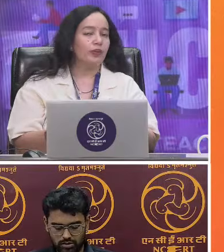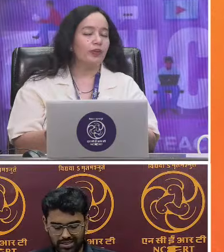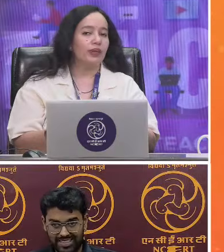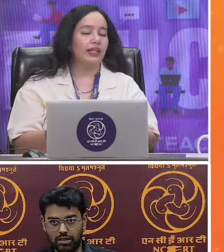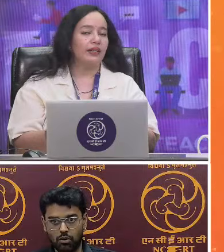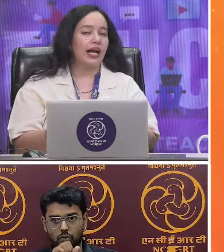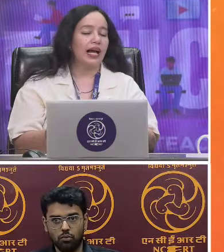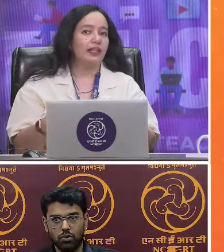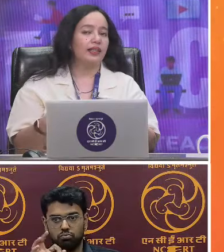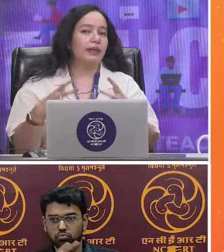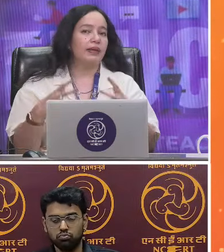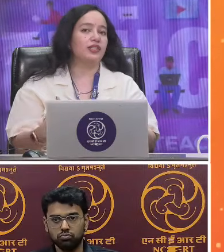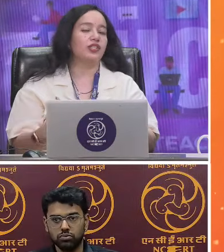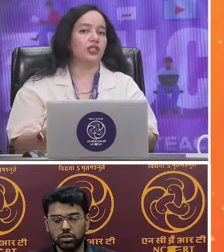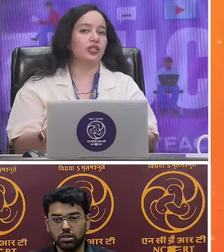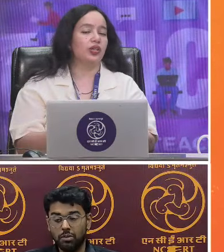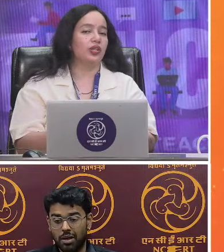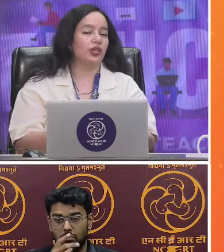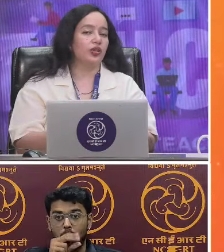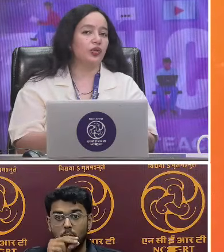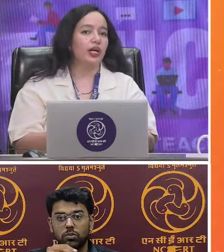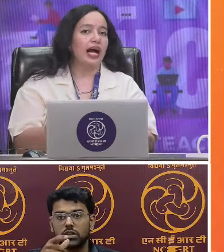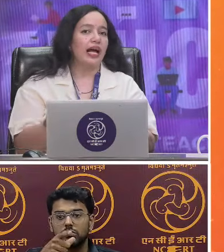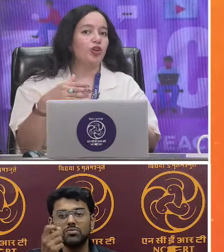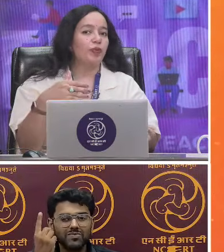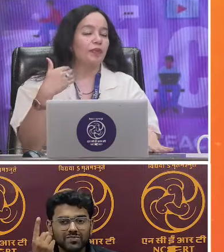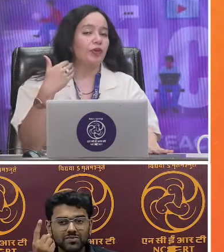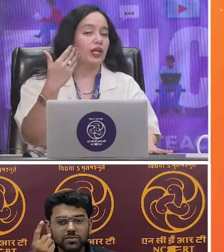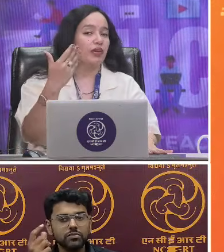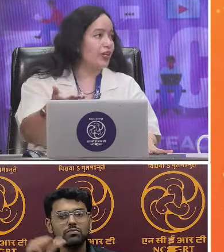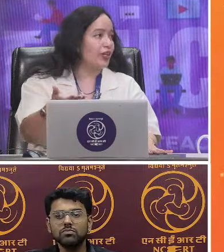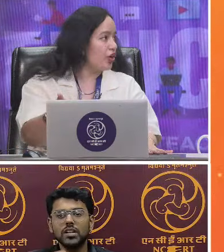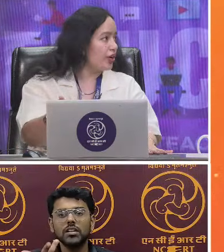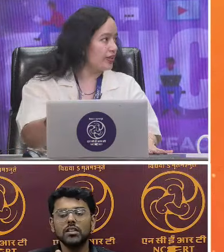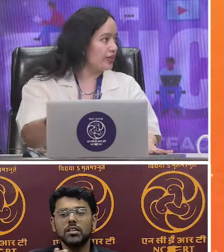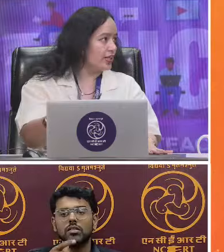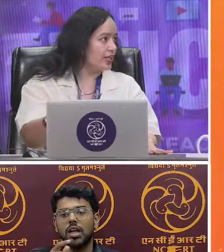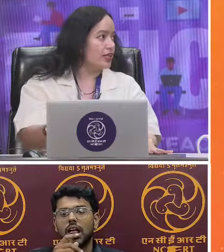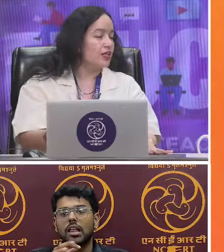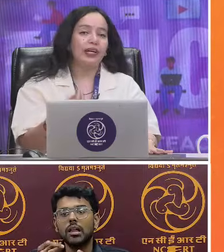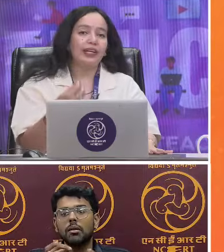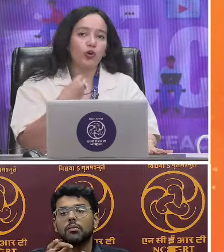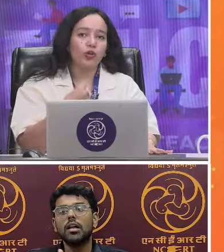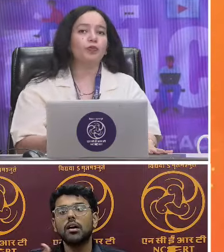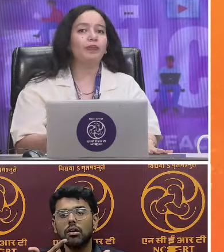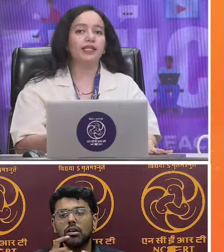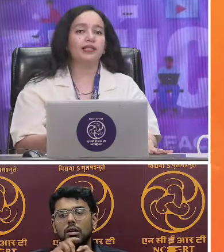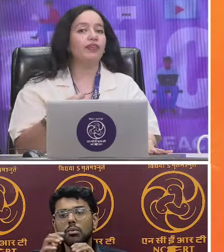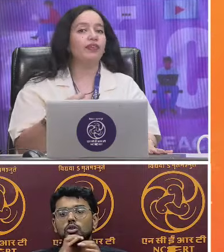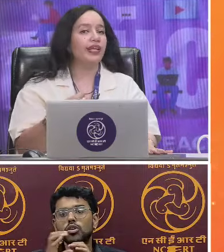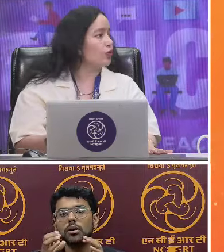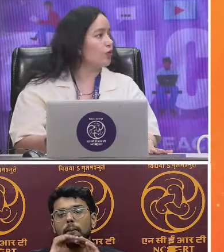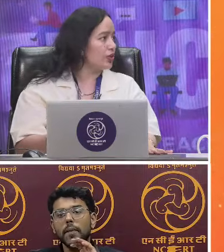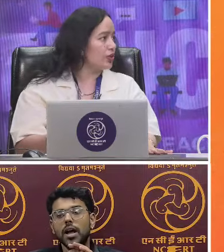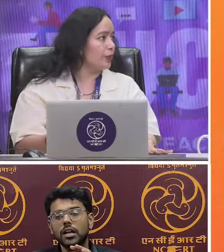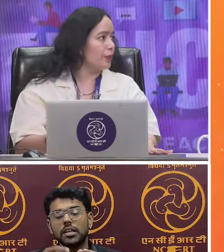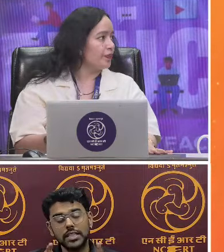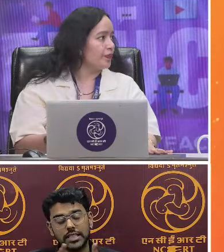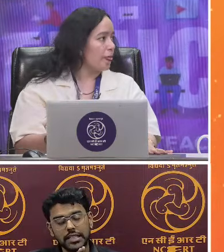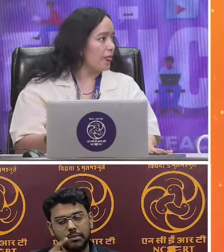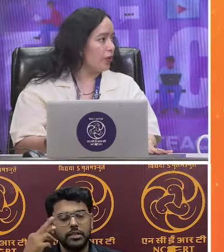So the message, I won't be able to convey to the audience. So it also plays a very crucial